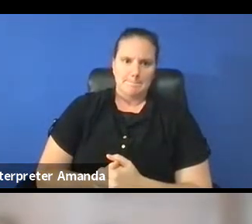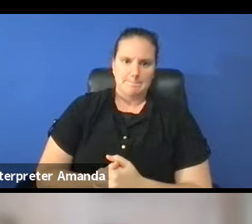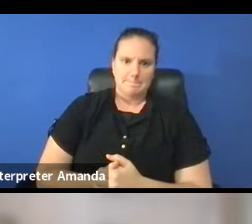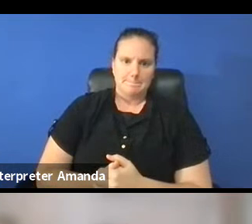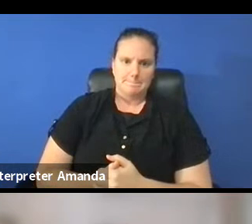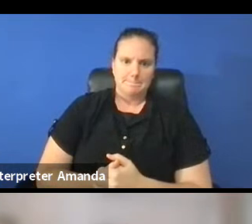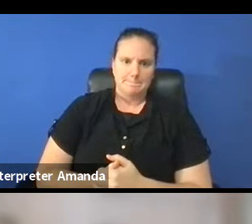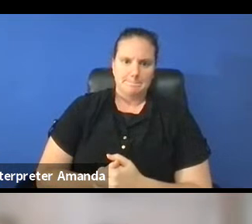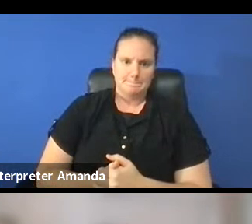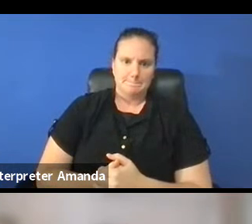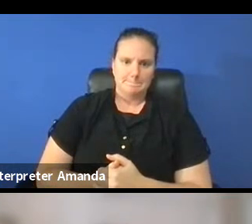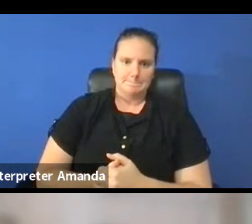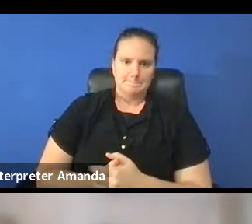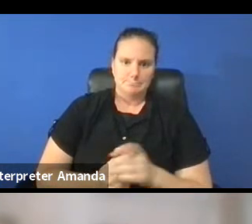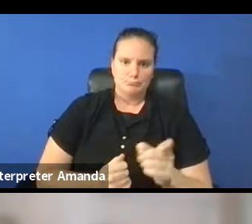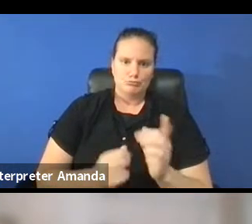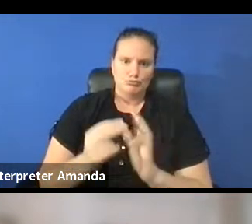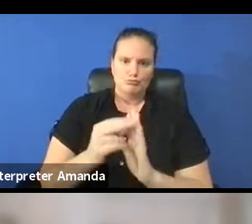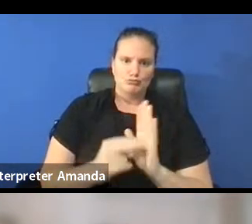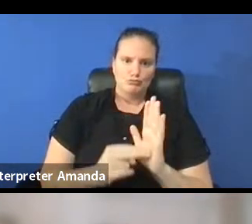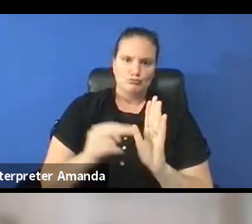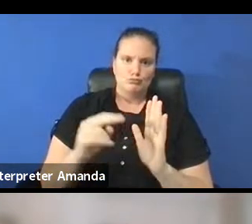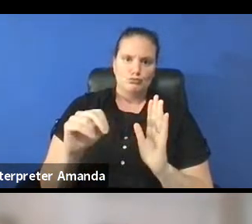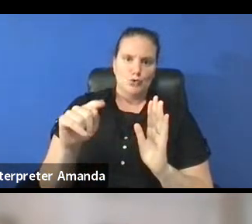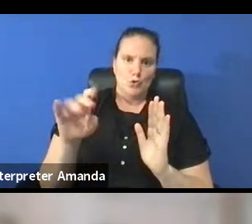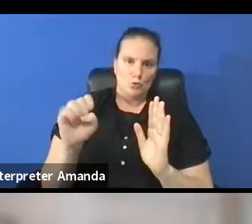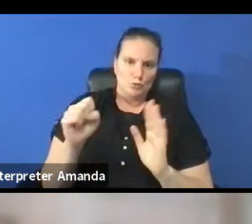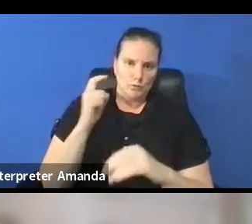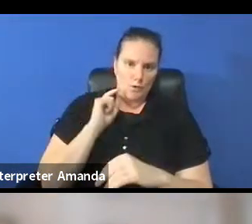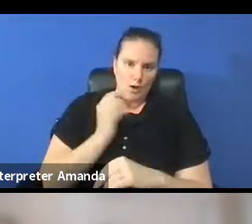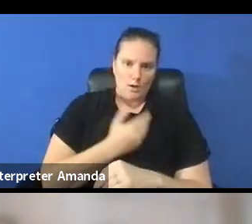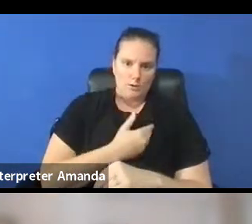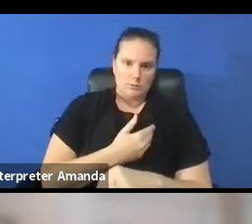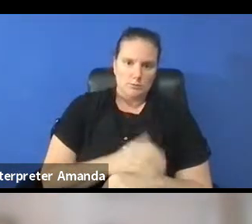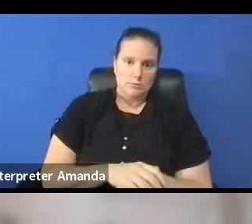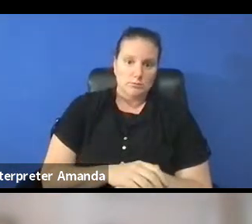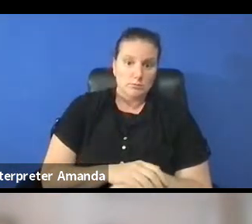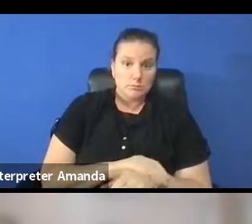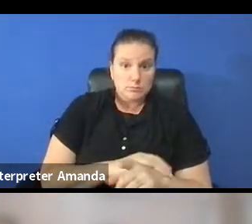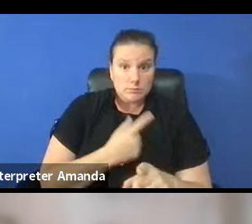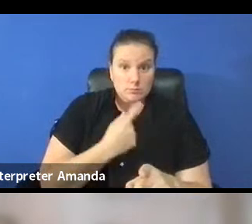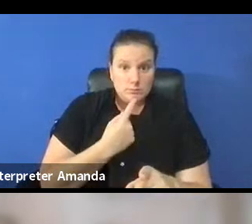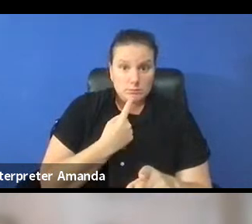I took notes for ours. Robert? What's up?